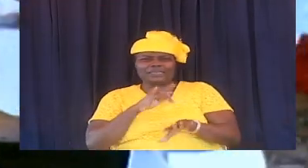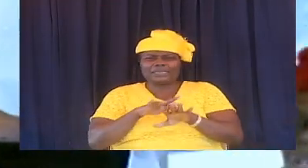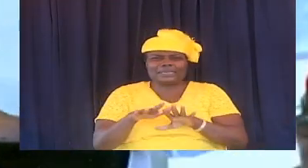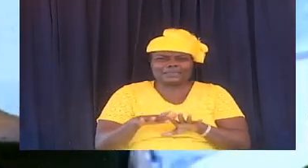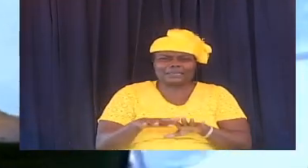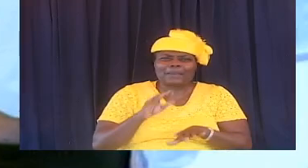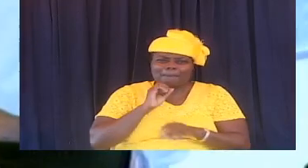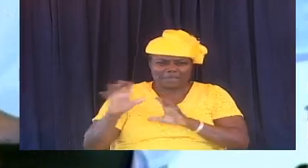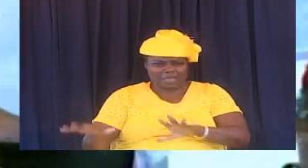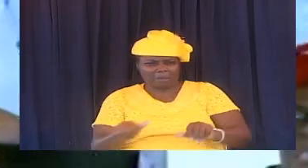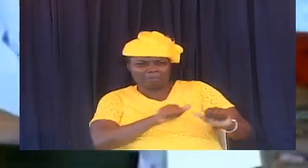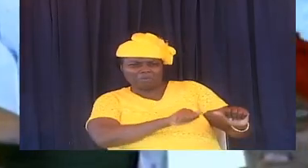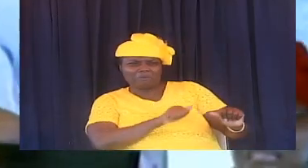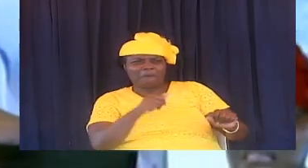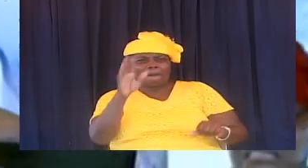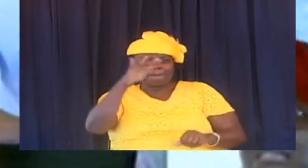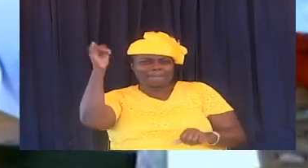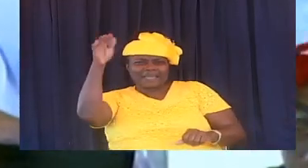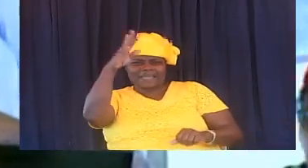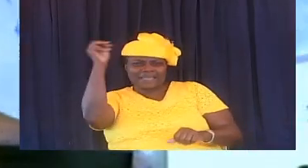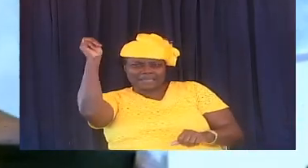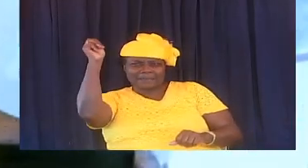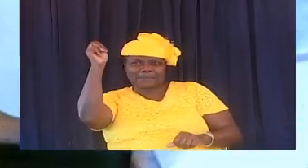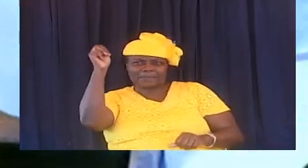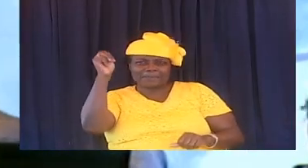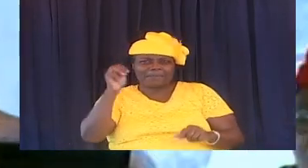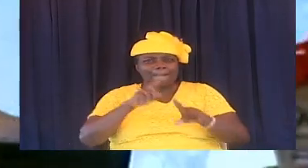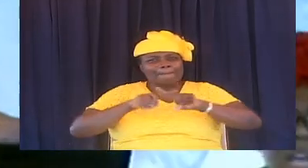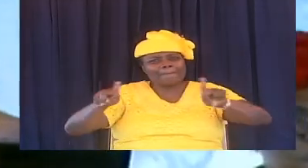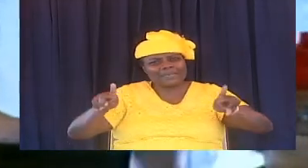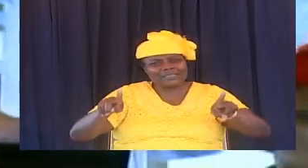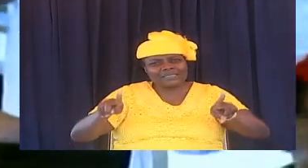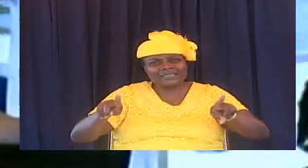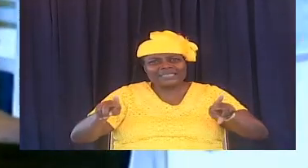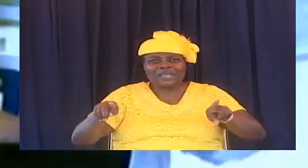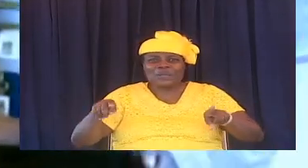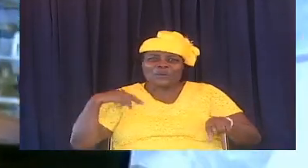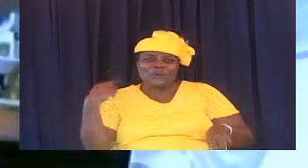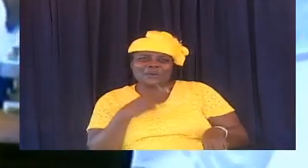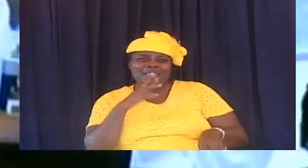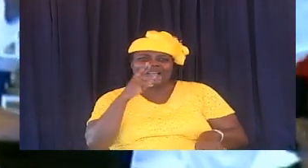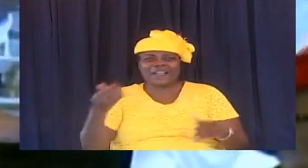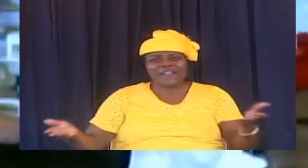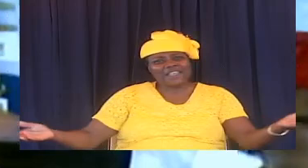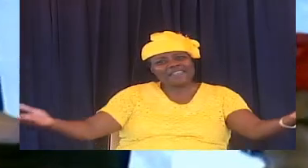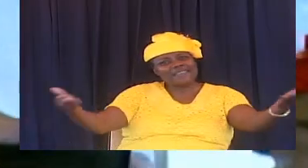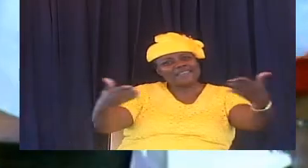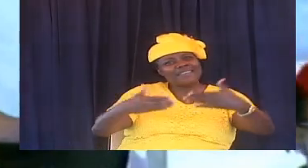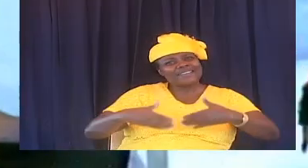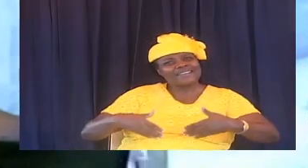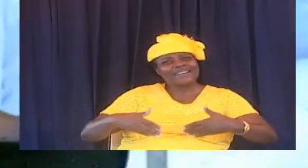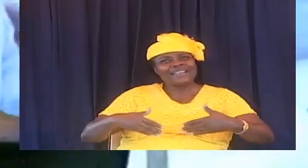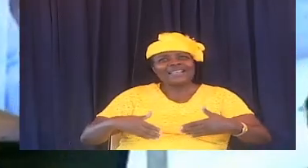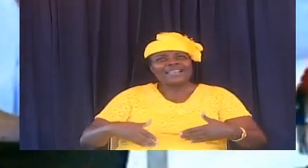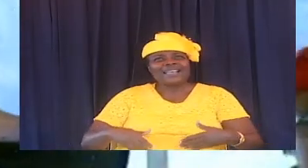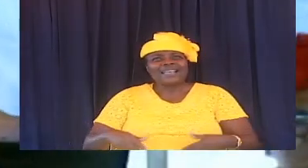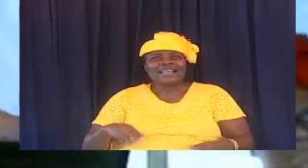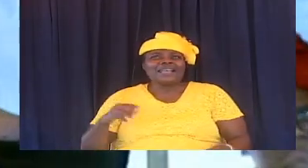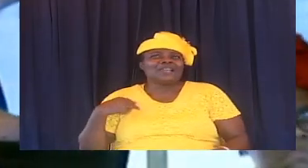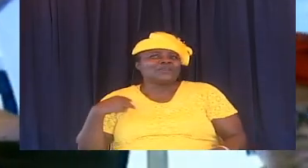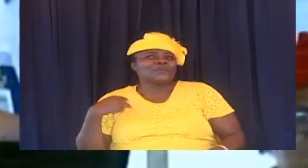been removed by him because of our many failures. But we are here. And so it behooves every one of us